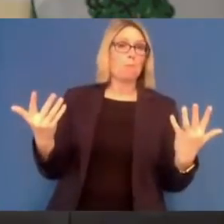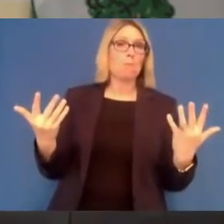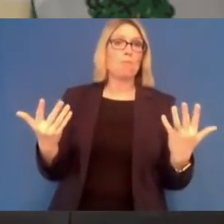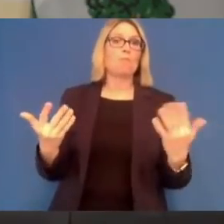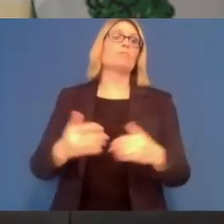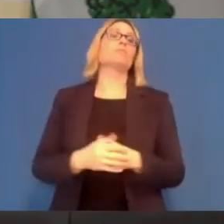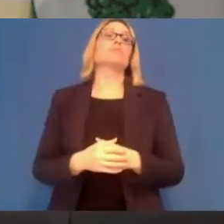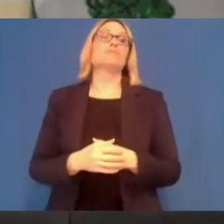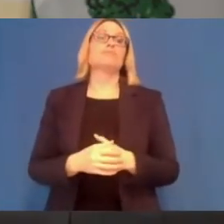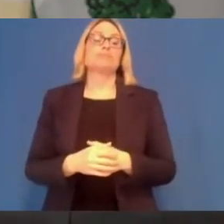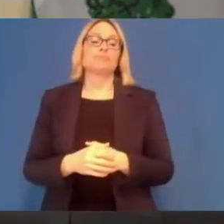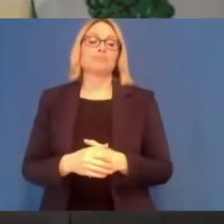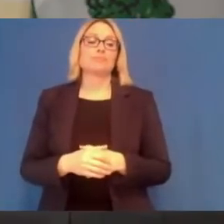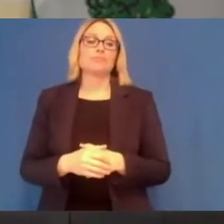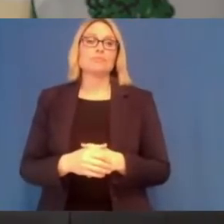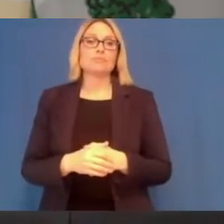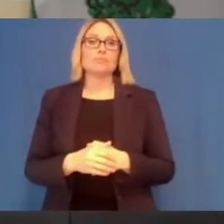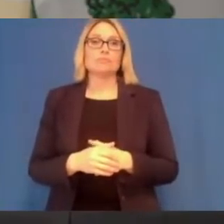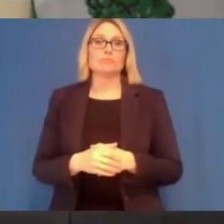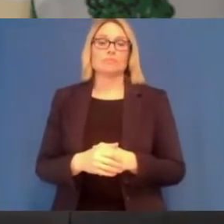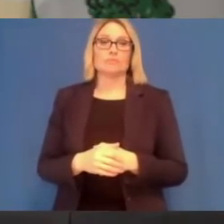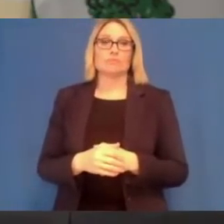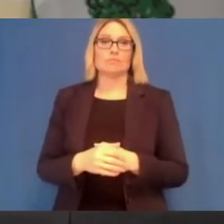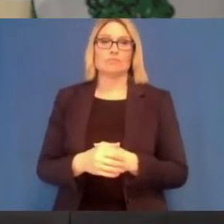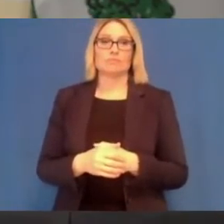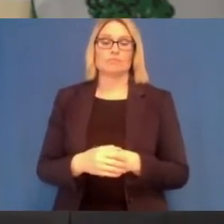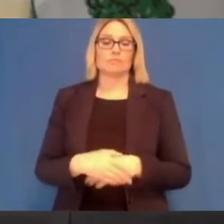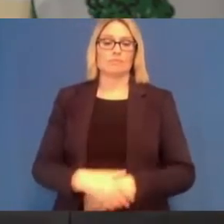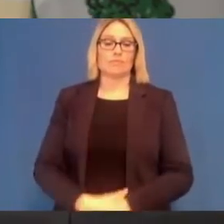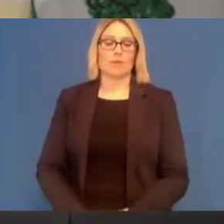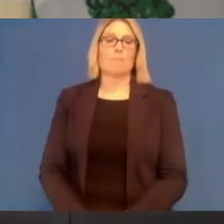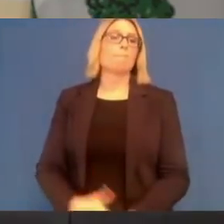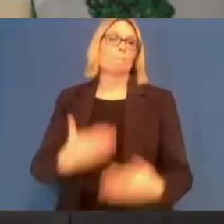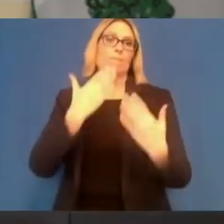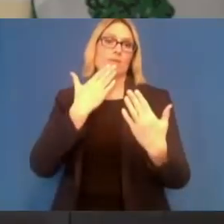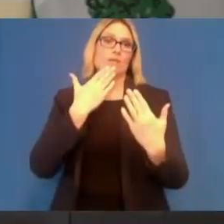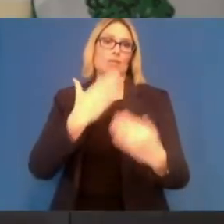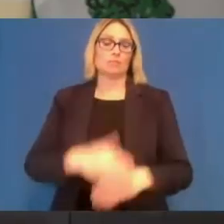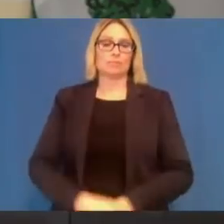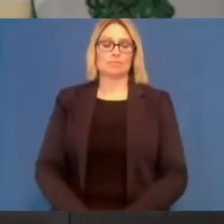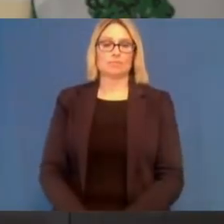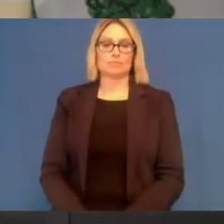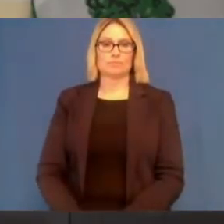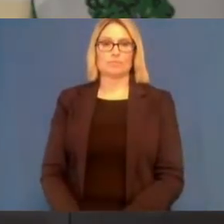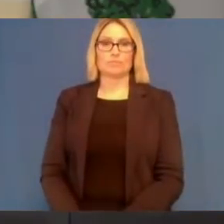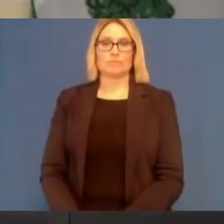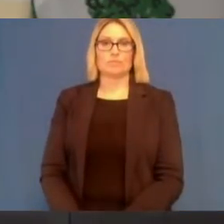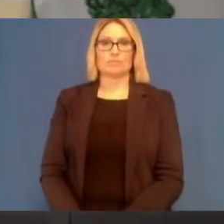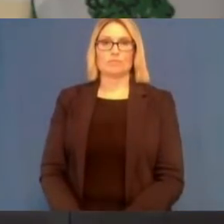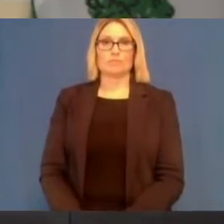circuit break that we're in. Thank you both very much for your time. Thank you.